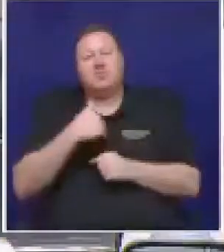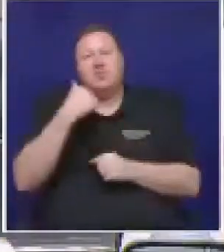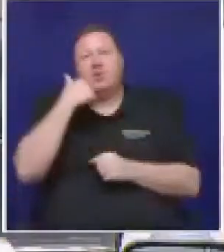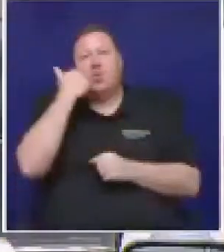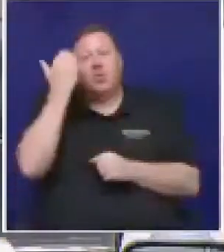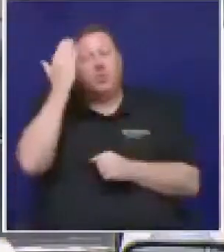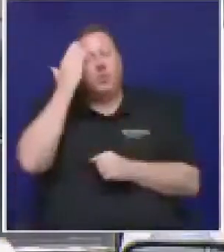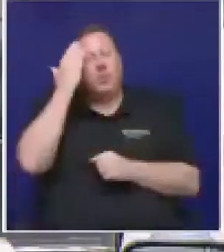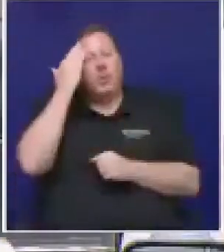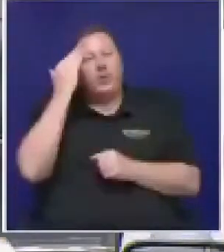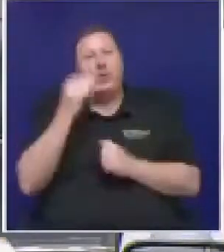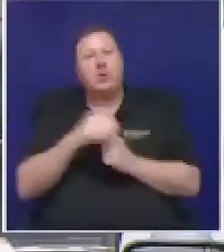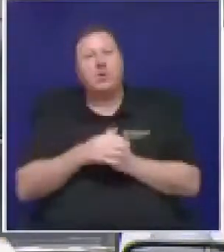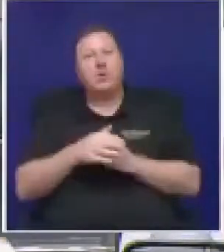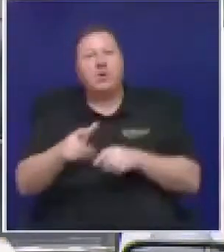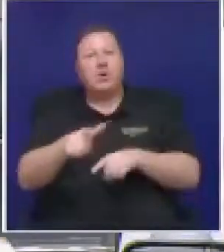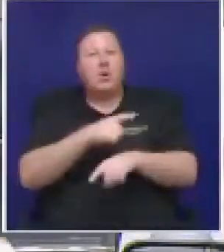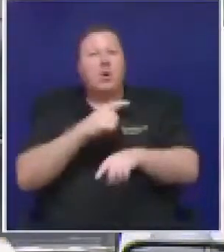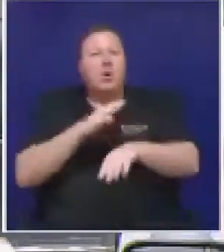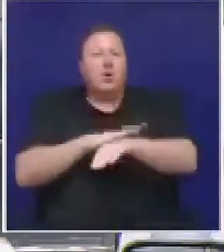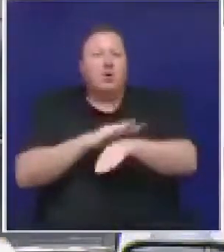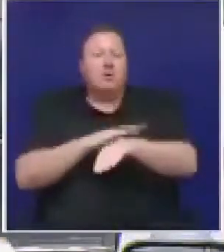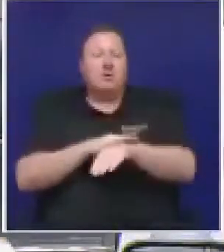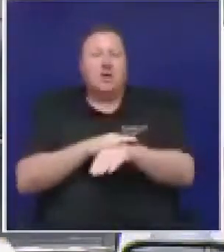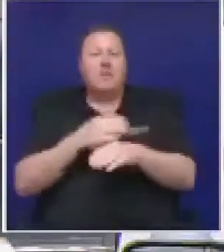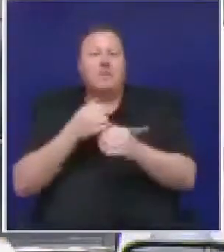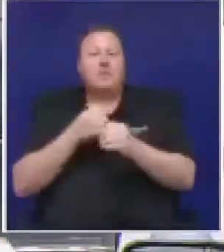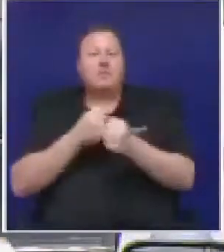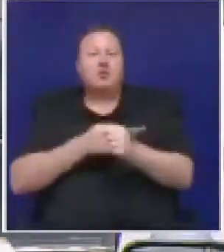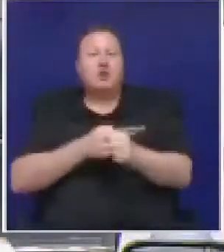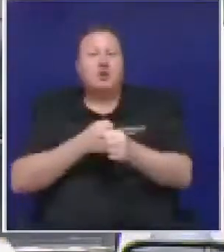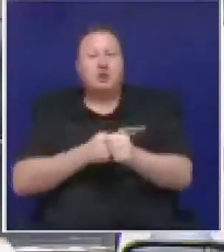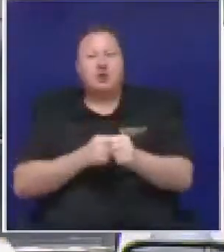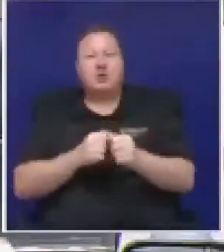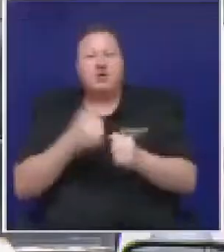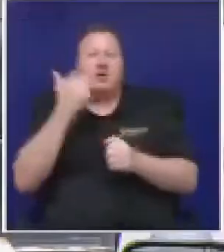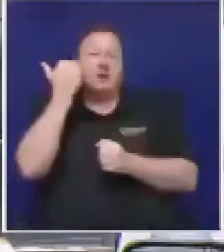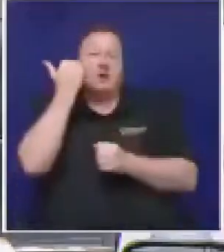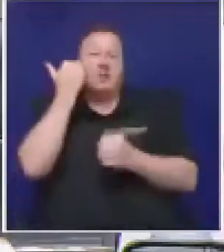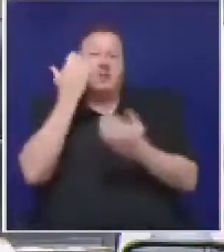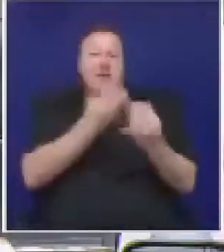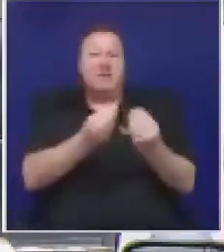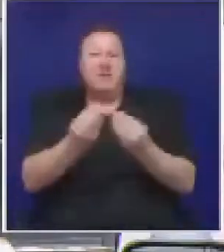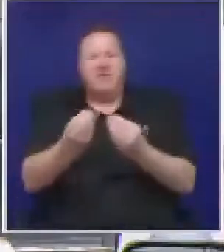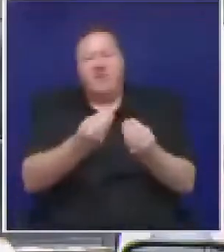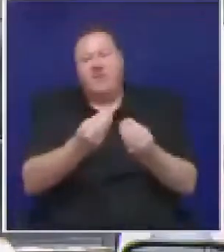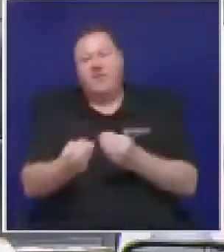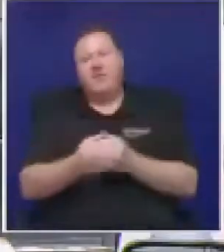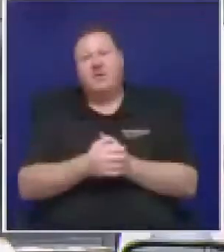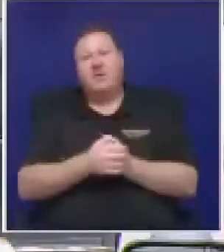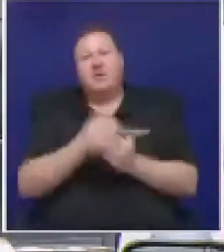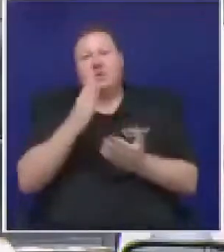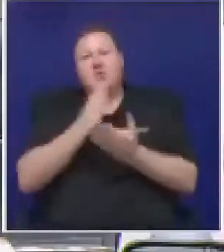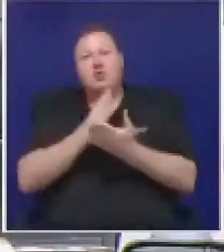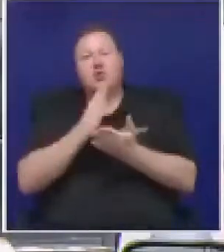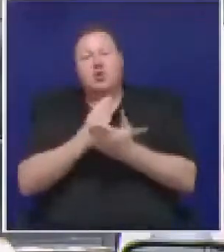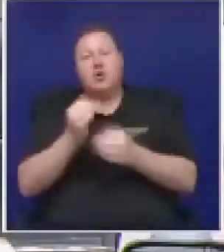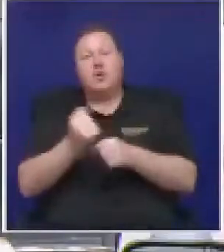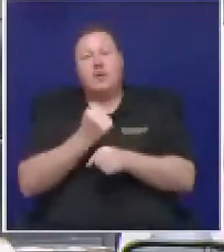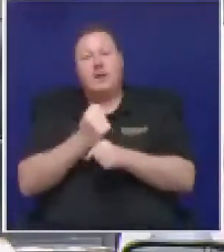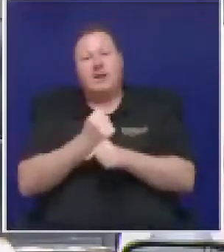know what long-term measurable strategies does the government have in place to ensure a